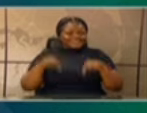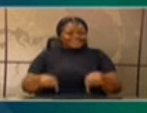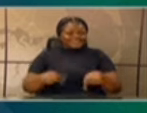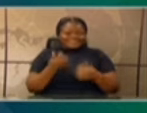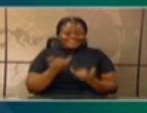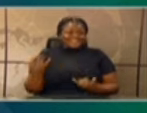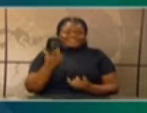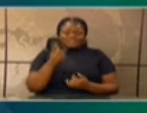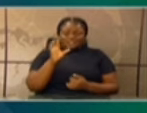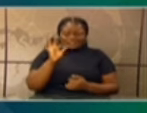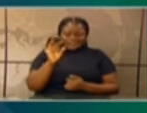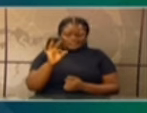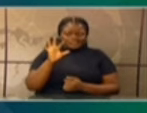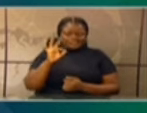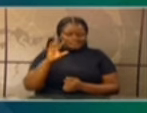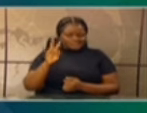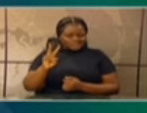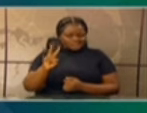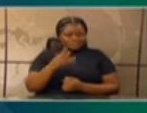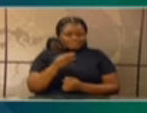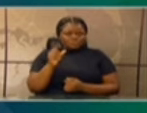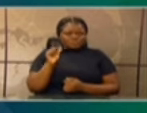2004 elections, and